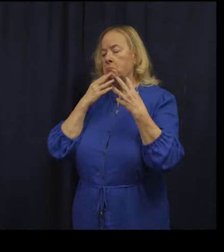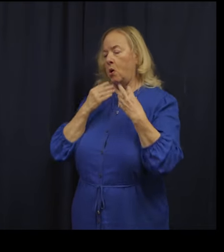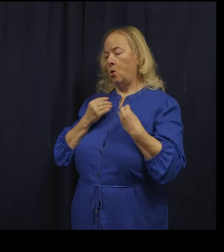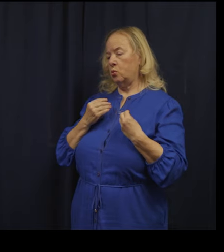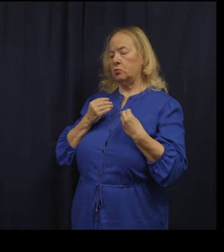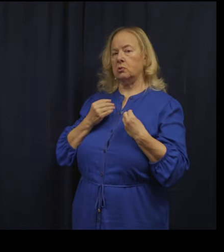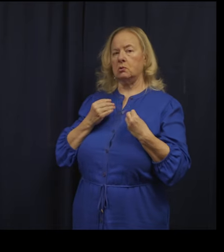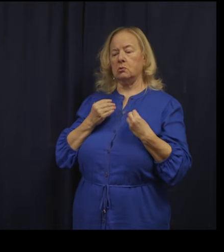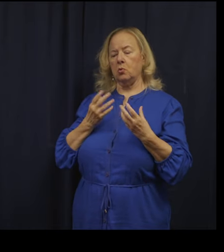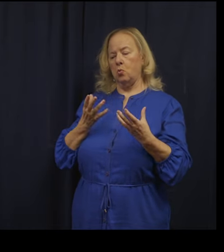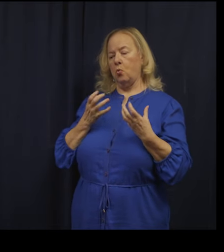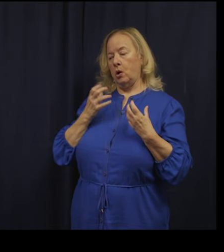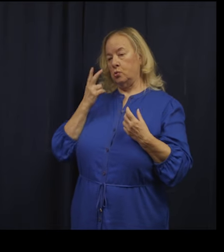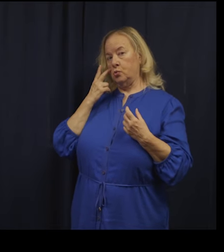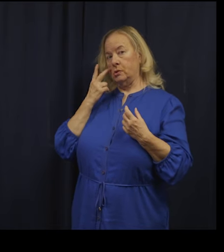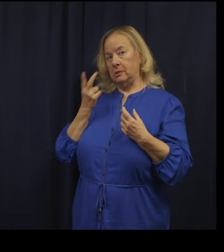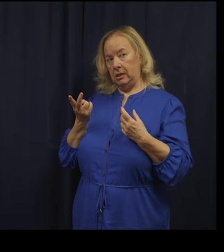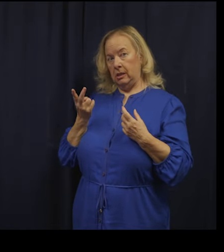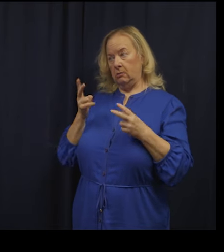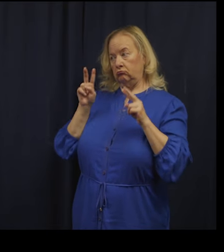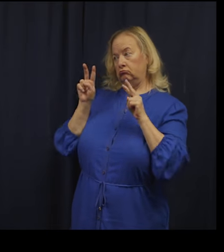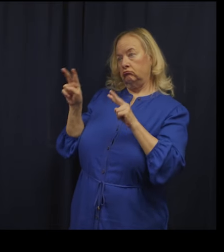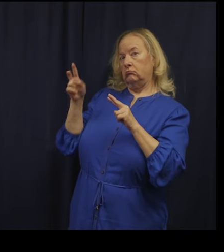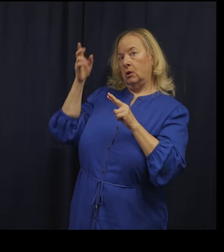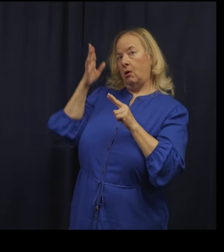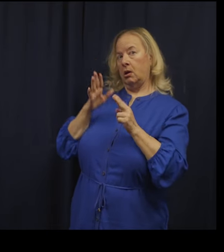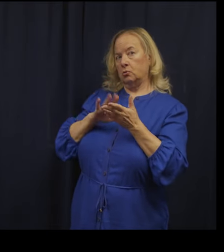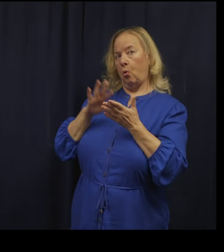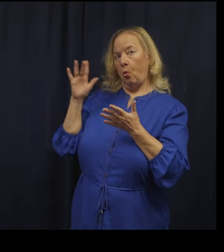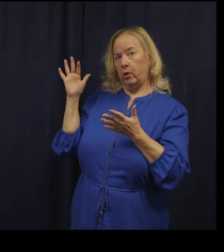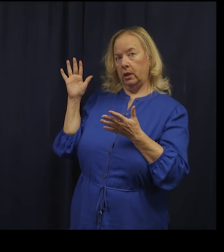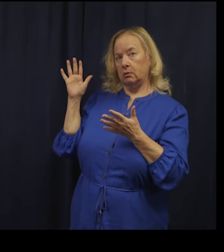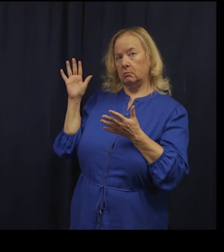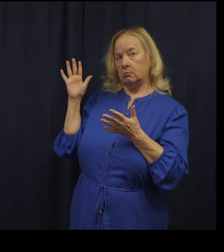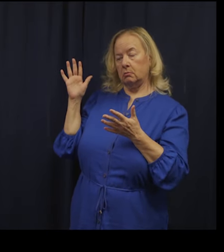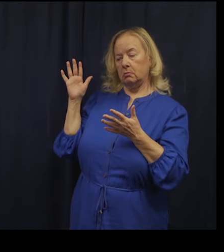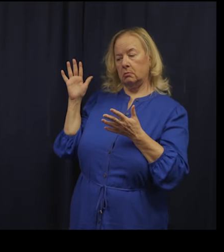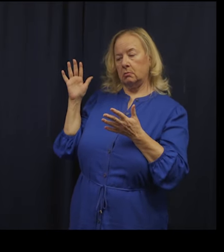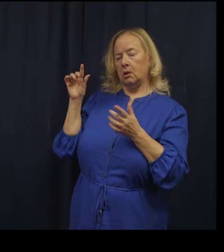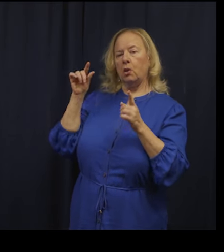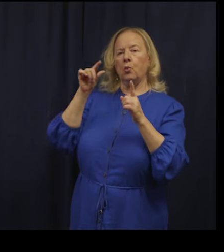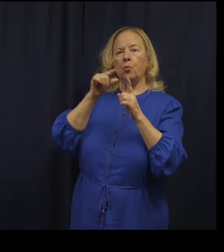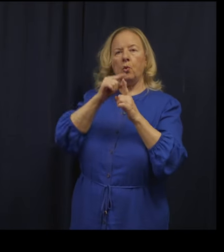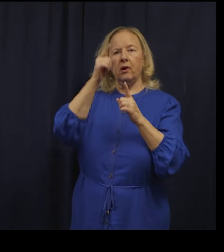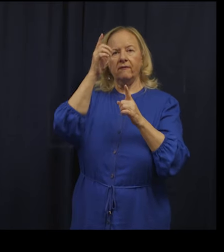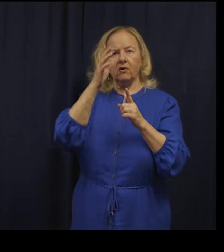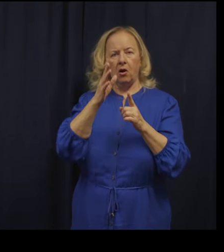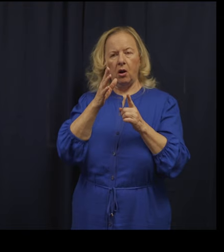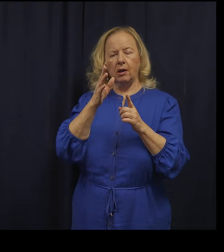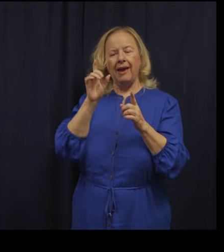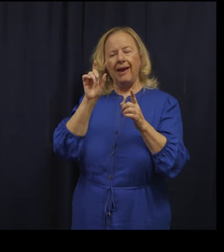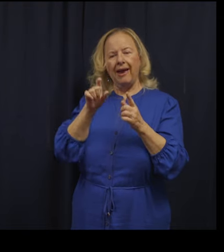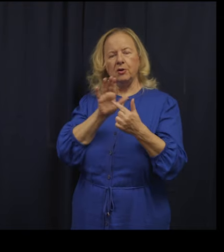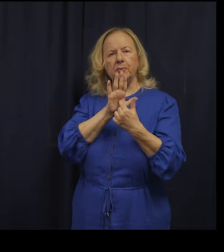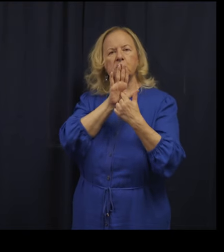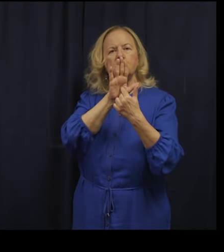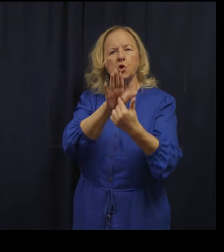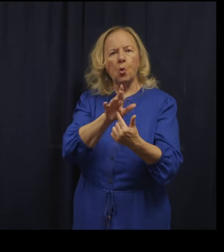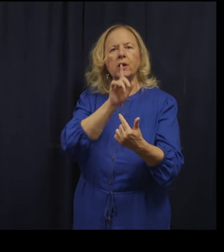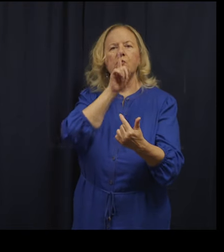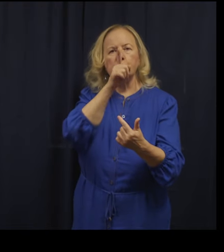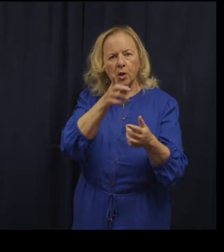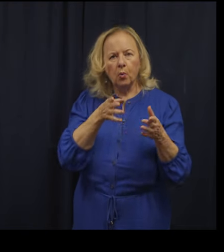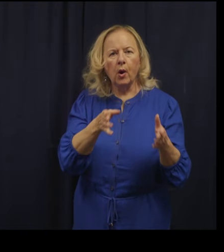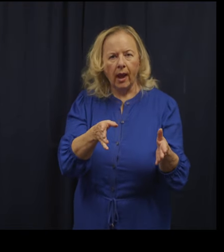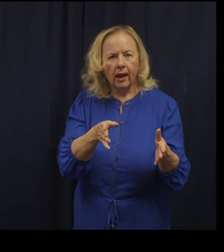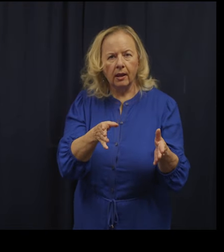Moses, who wanted to see or behold God's glory, the word of God had to be manifested in a